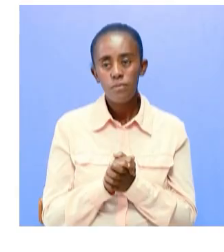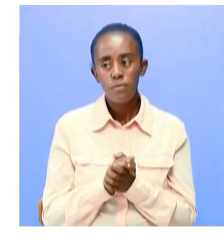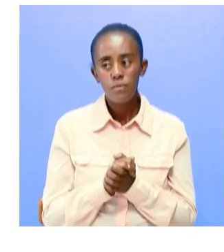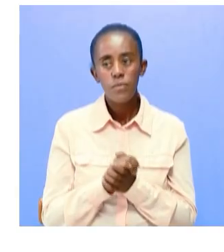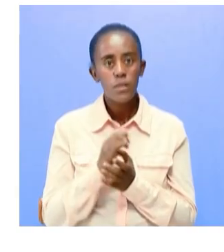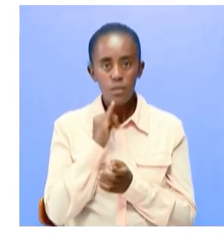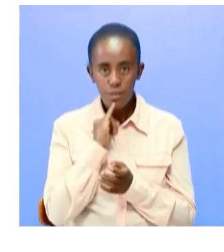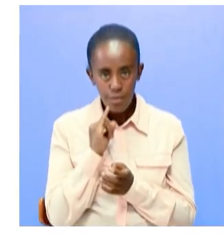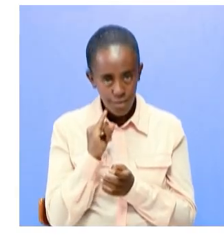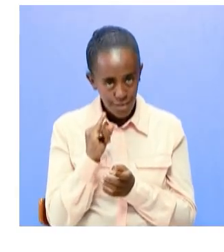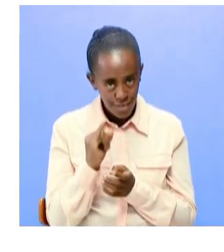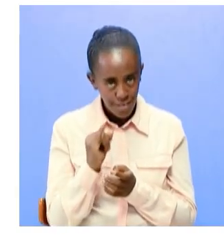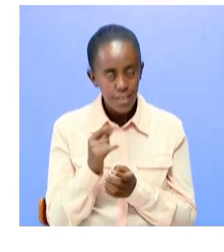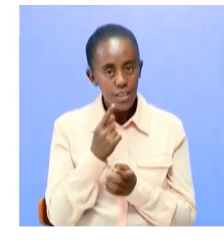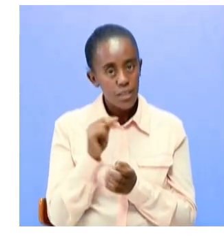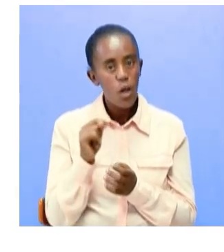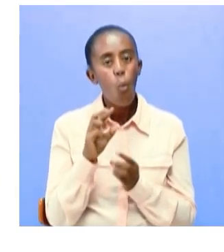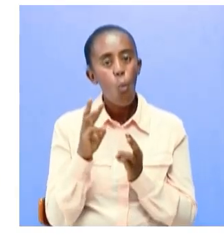Is the way